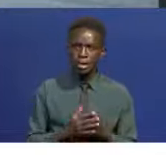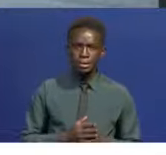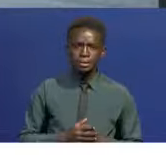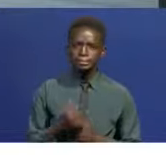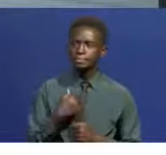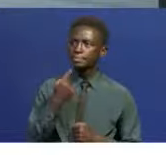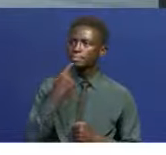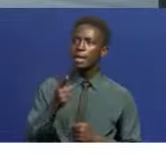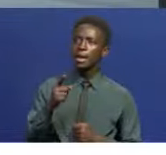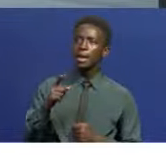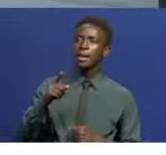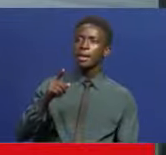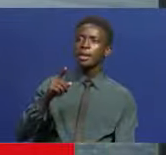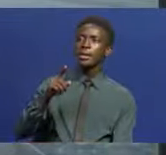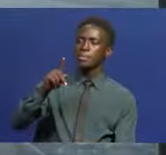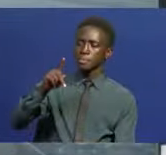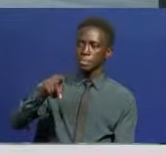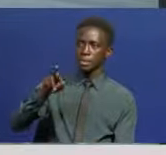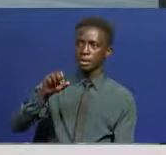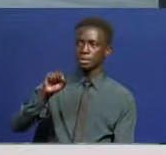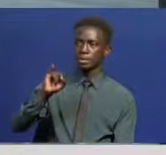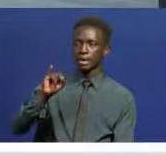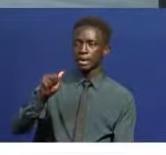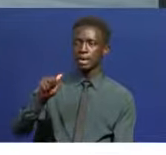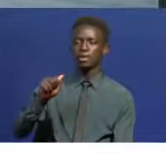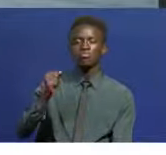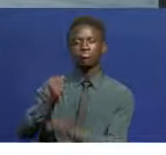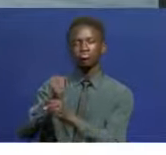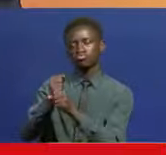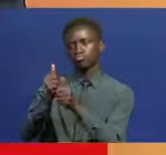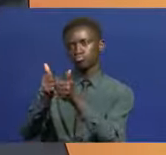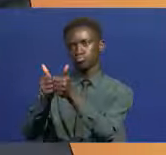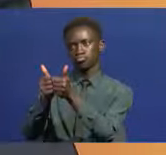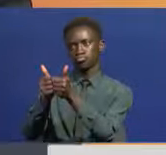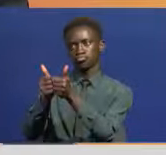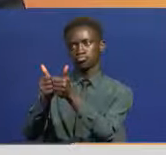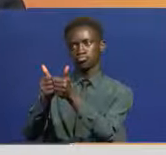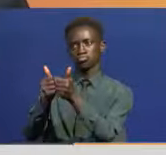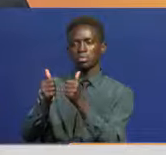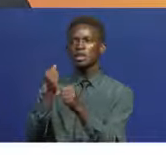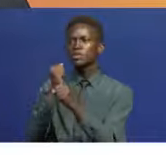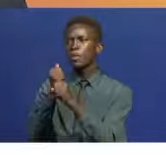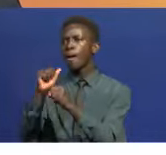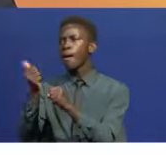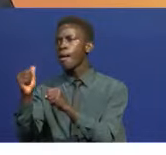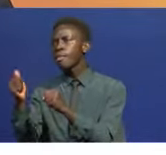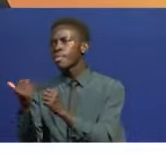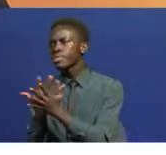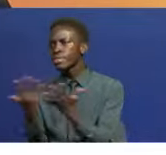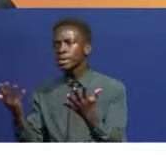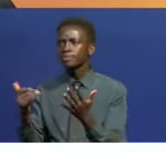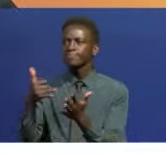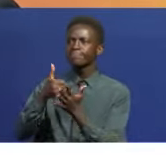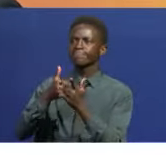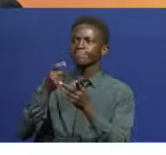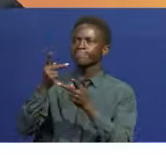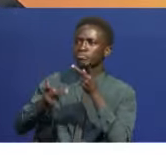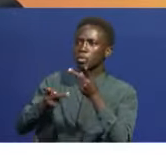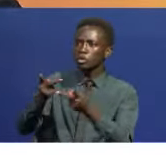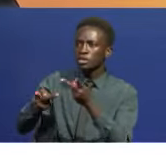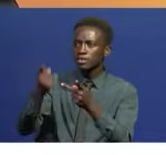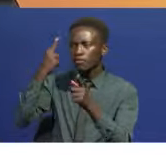is doing is not a band. They are doing many other good things, including the process of certifying